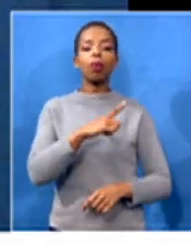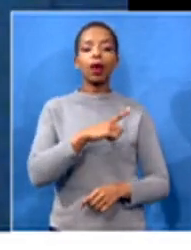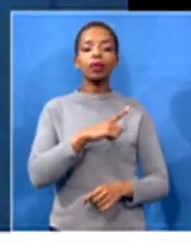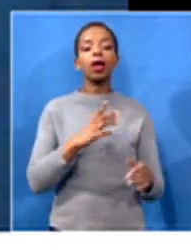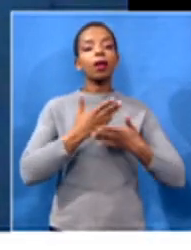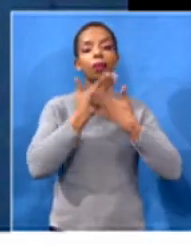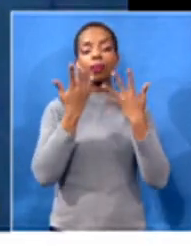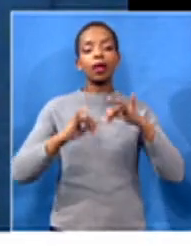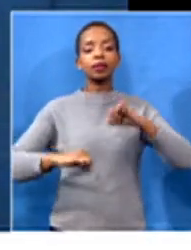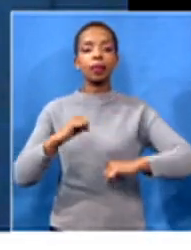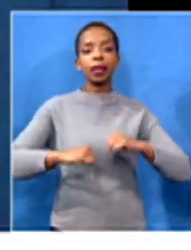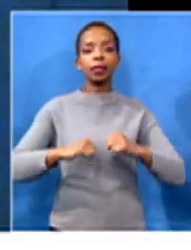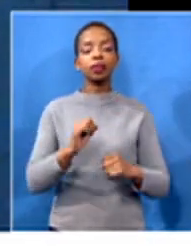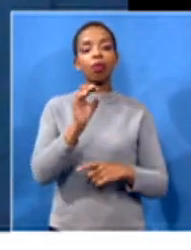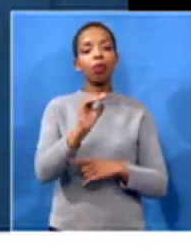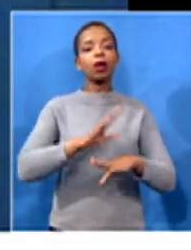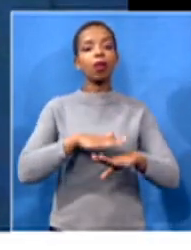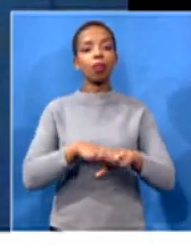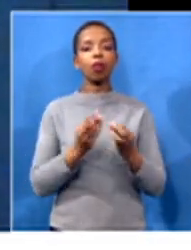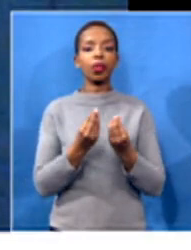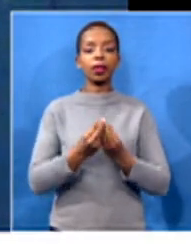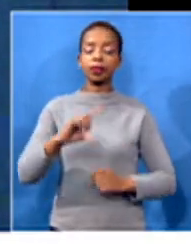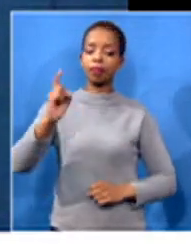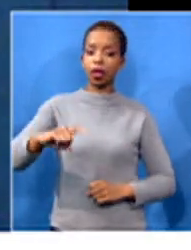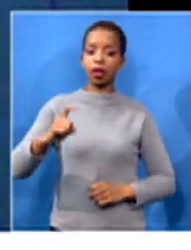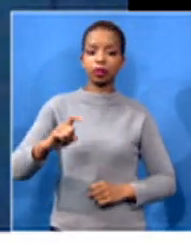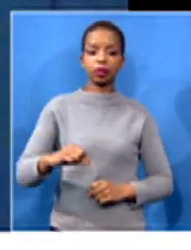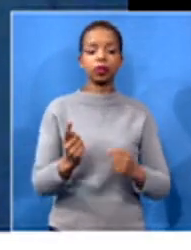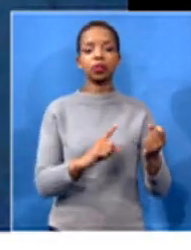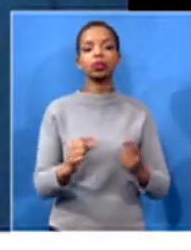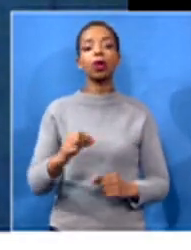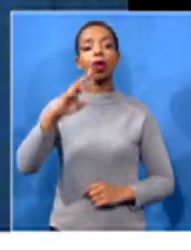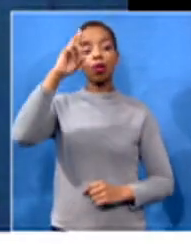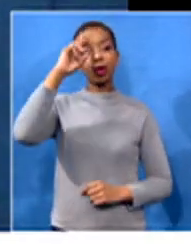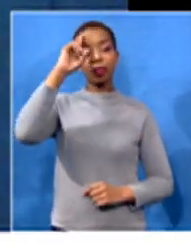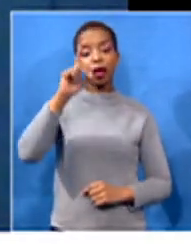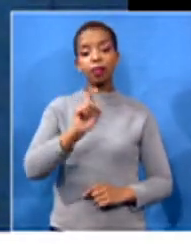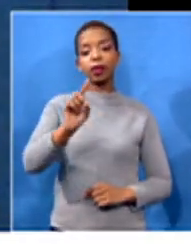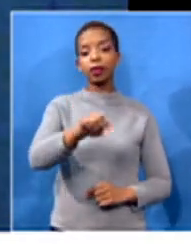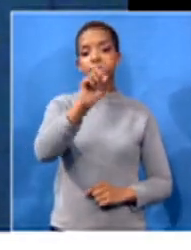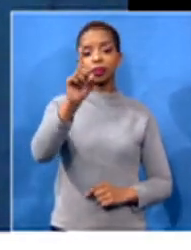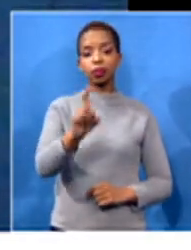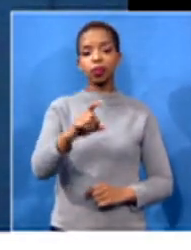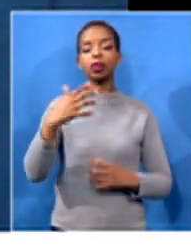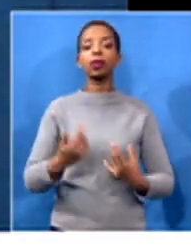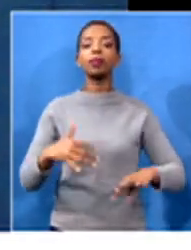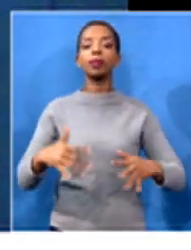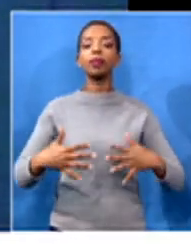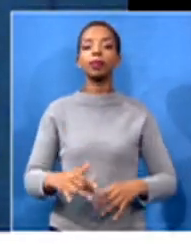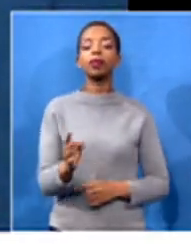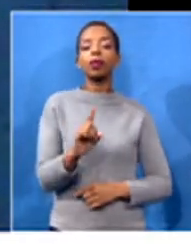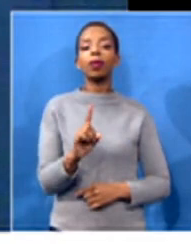there is still a lot more to do because we haven't answered the fundamental question, which is the curriculum question of what knowledge is most